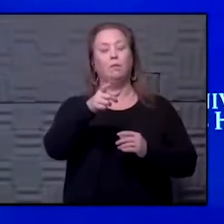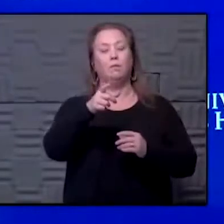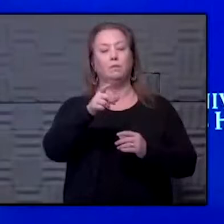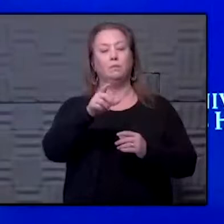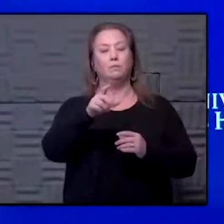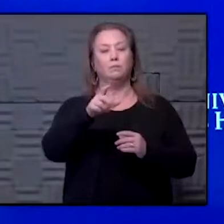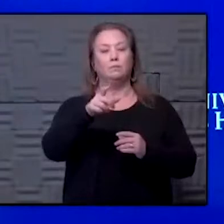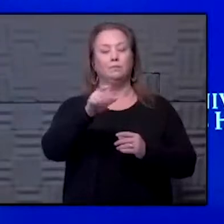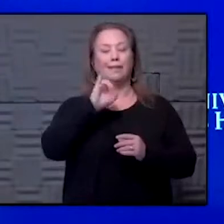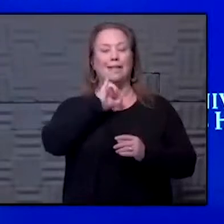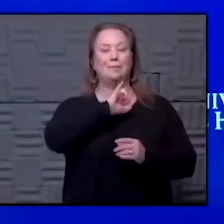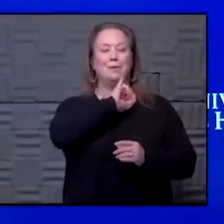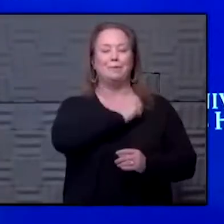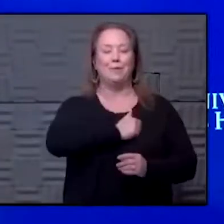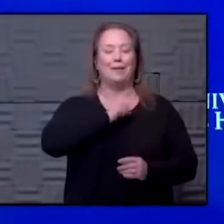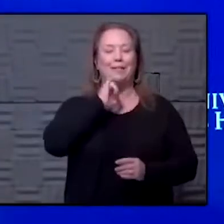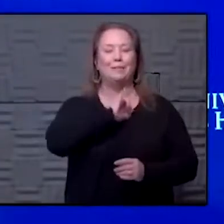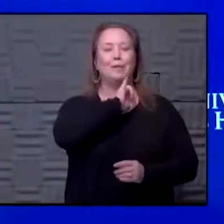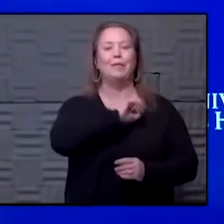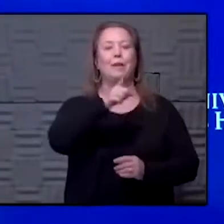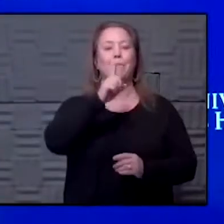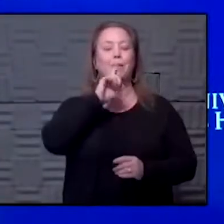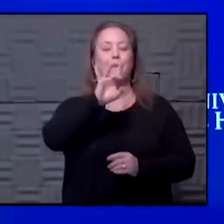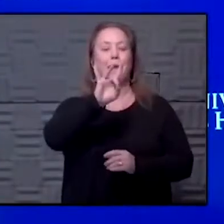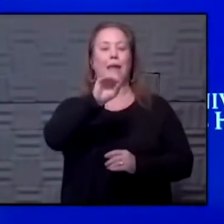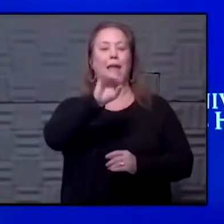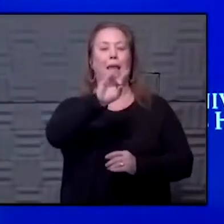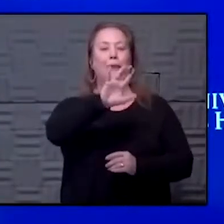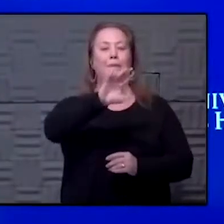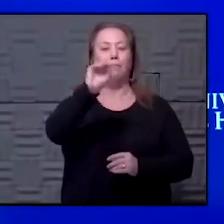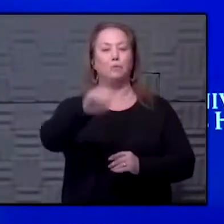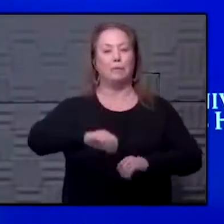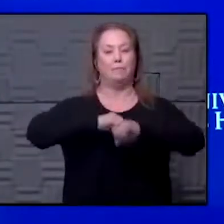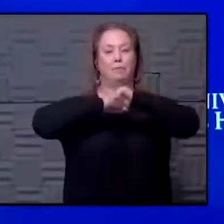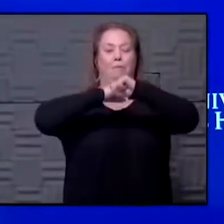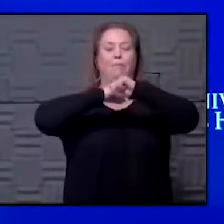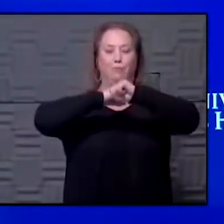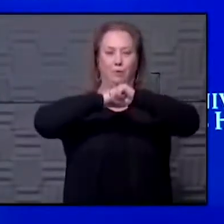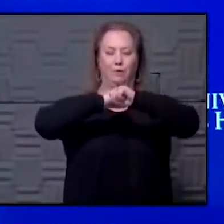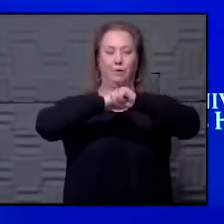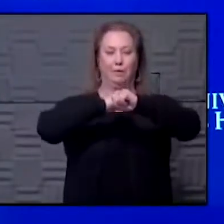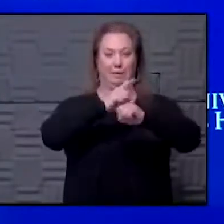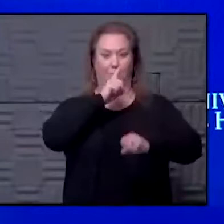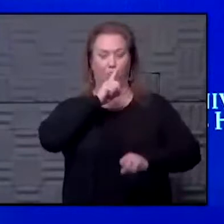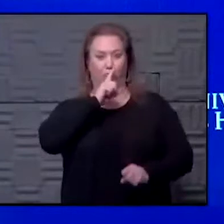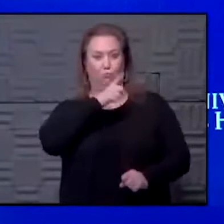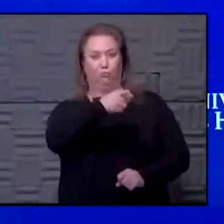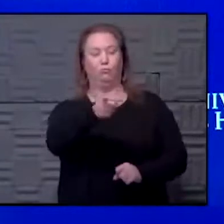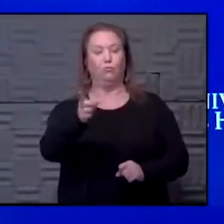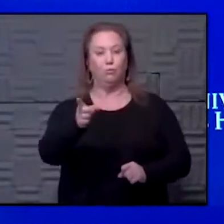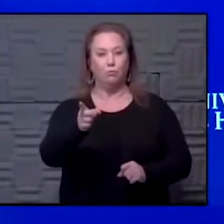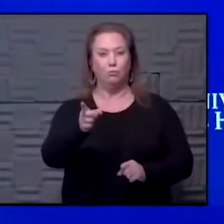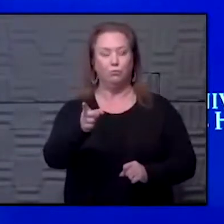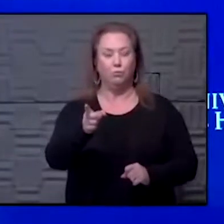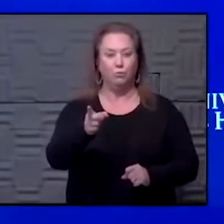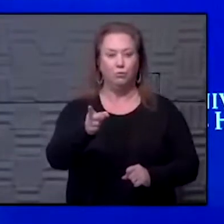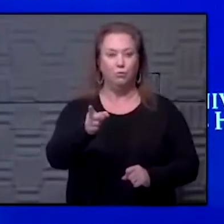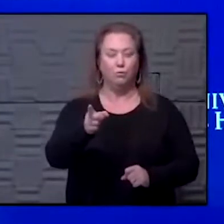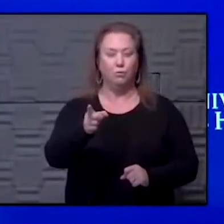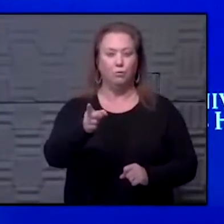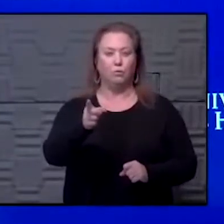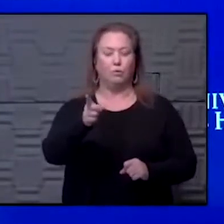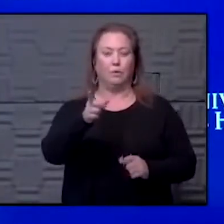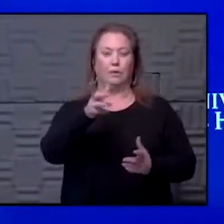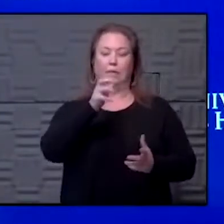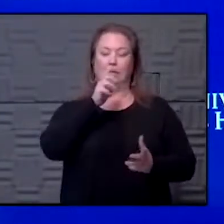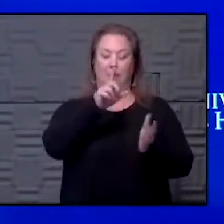vaccine bestowing 80 to 85% protection. That would be, if that holds true, and it's not truly